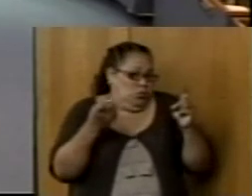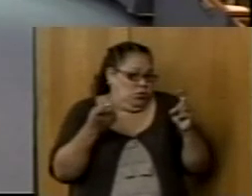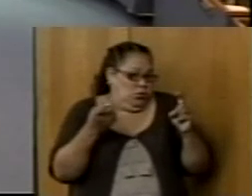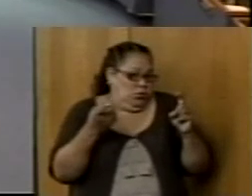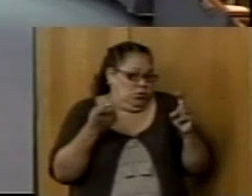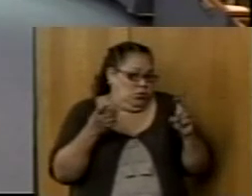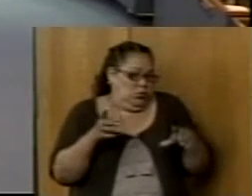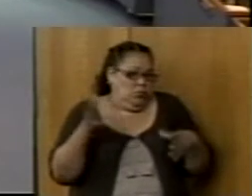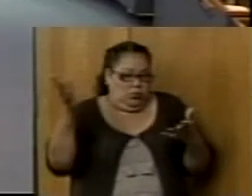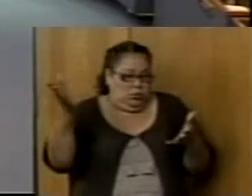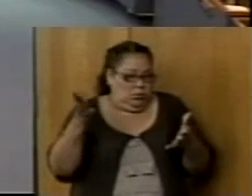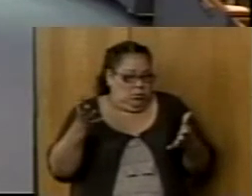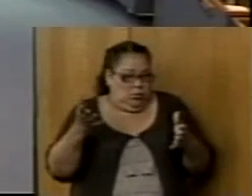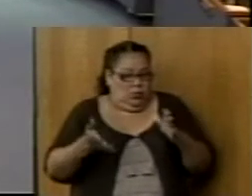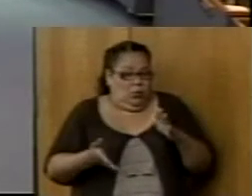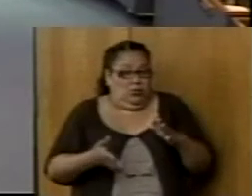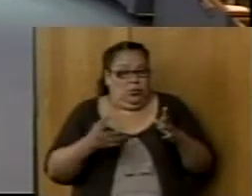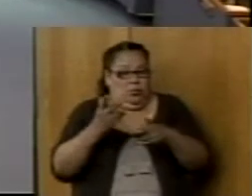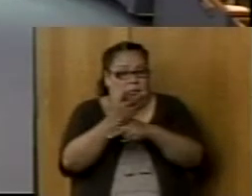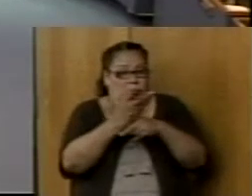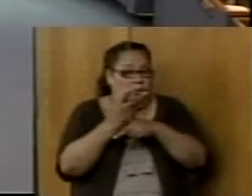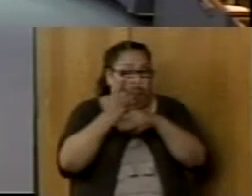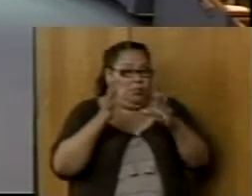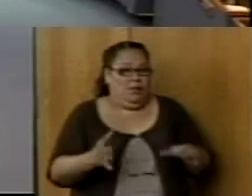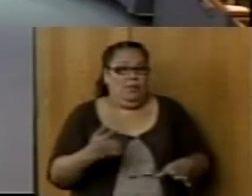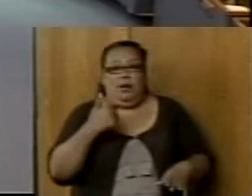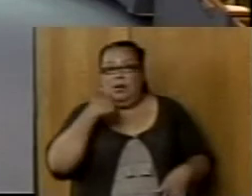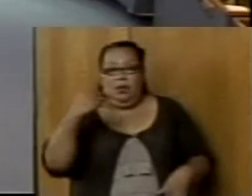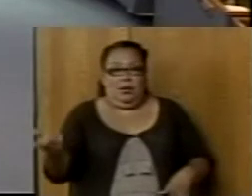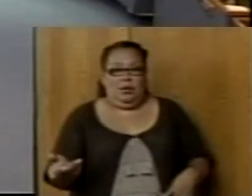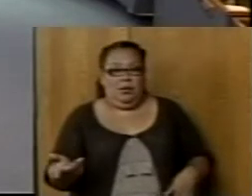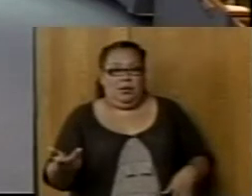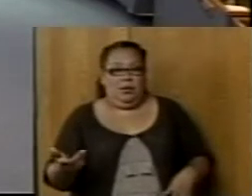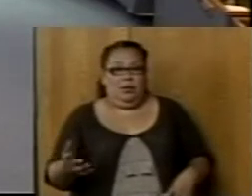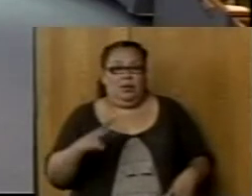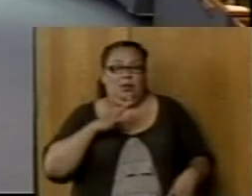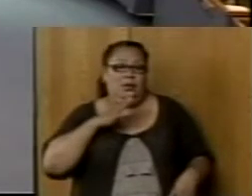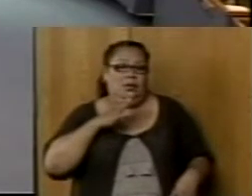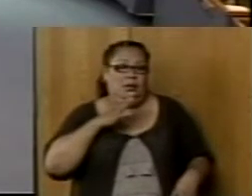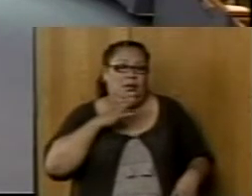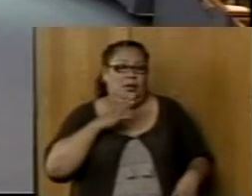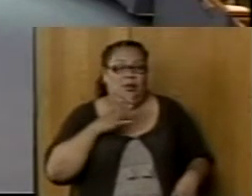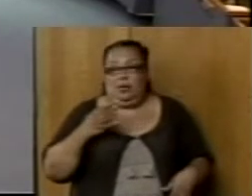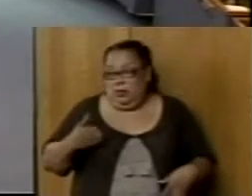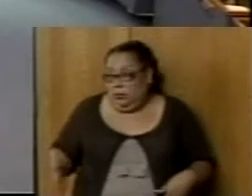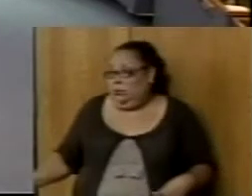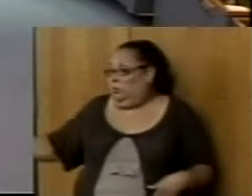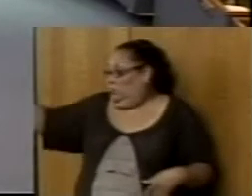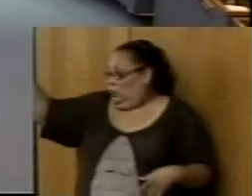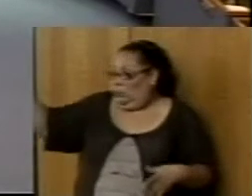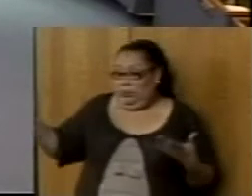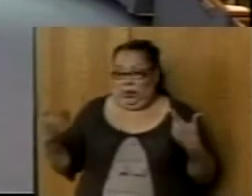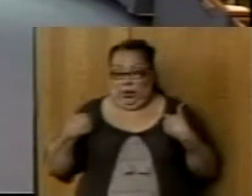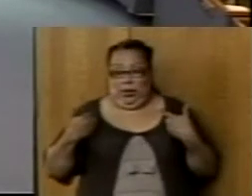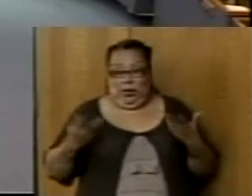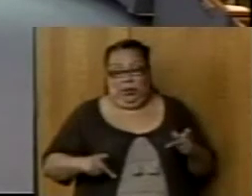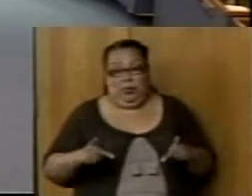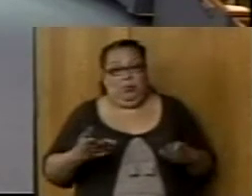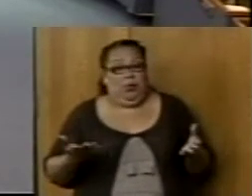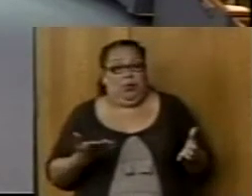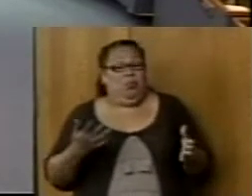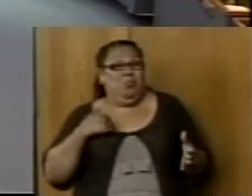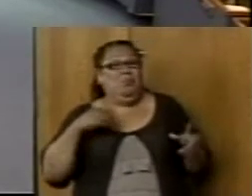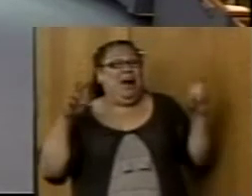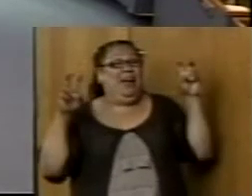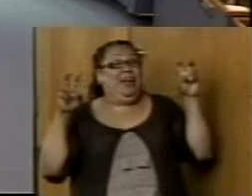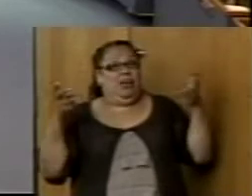you have all the right. You're running the show. You're the supervisor. I can't tell you what to do. I can only speak to my superintendent. My question and my